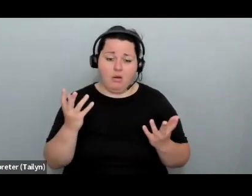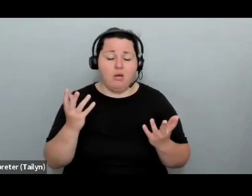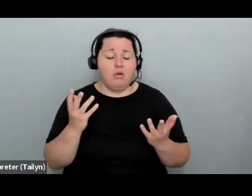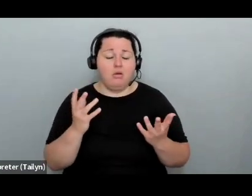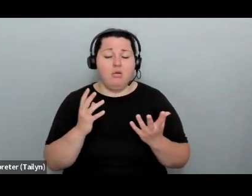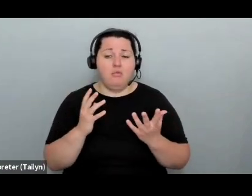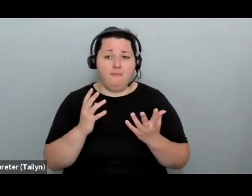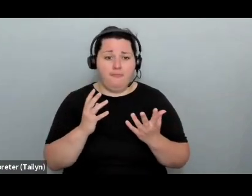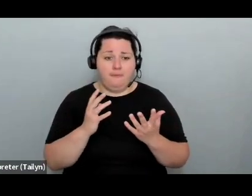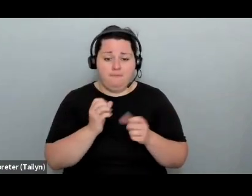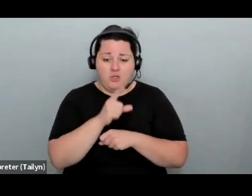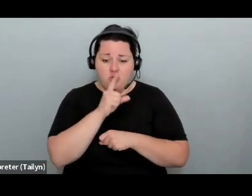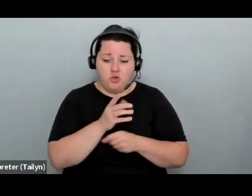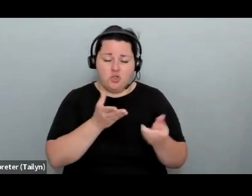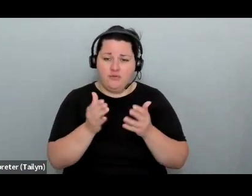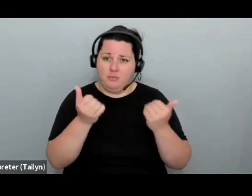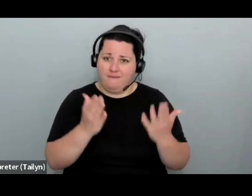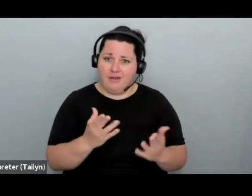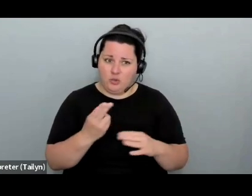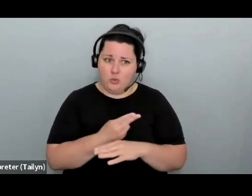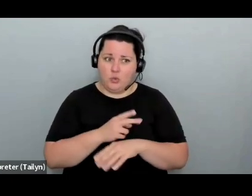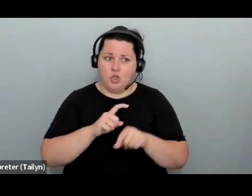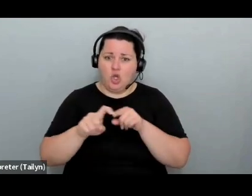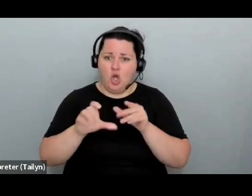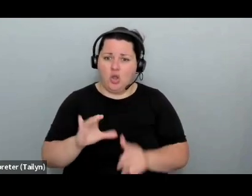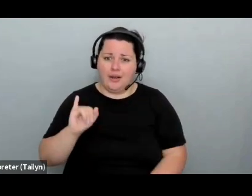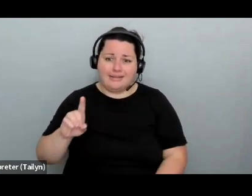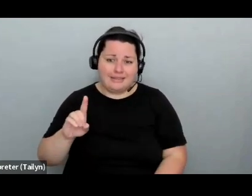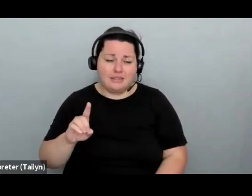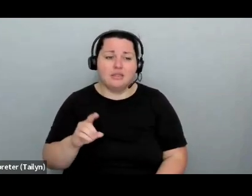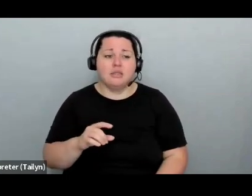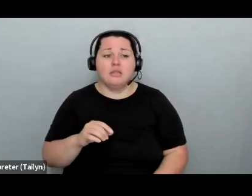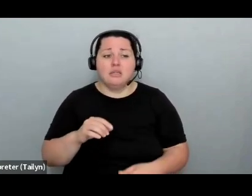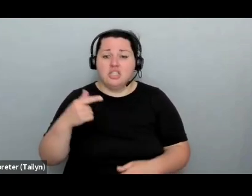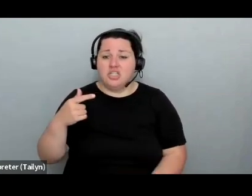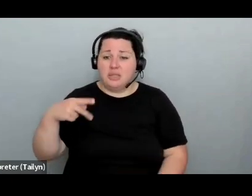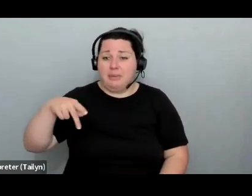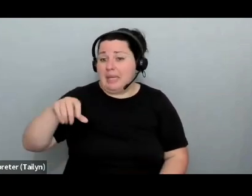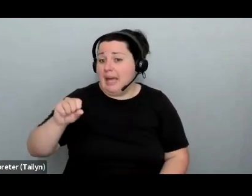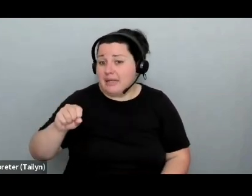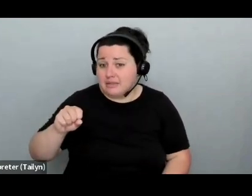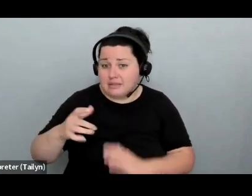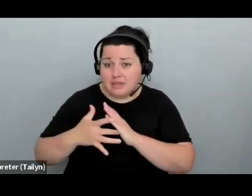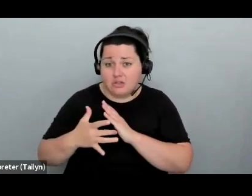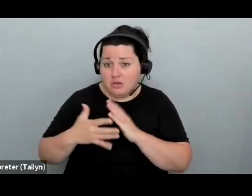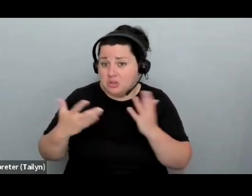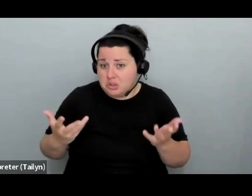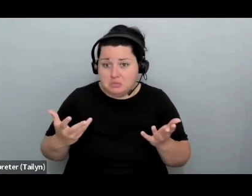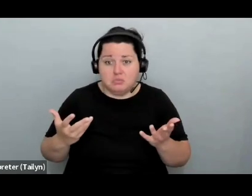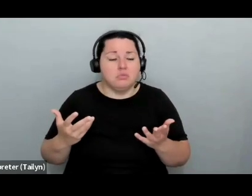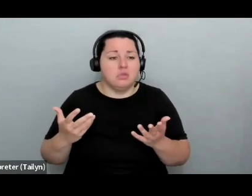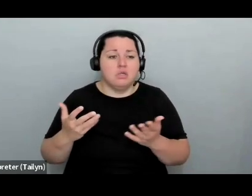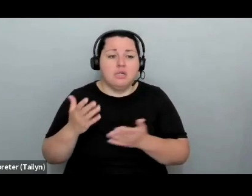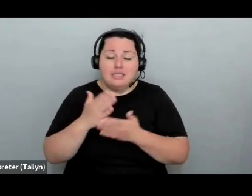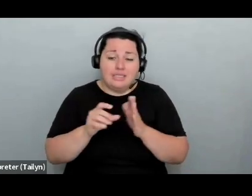do you make sure that service providers are utilizing caller ID? How do you look at GPS technology?